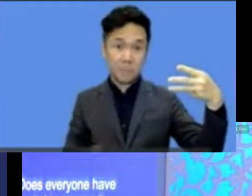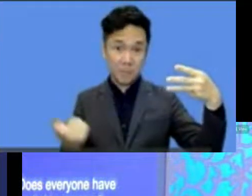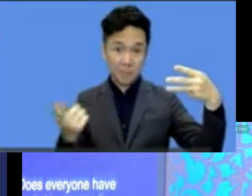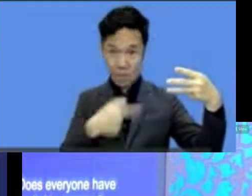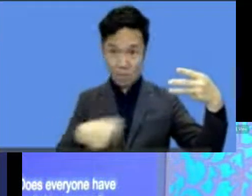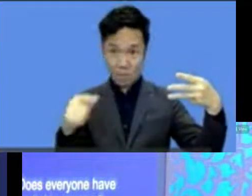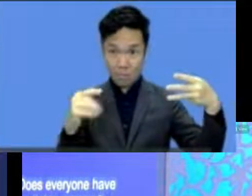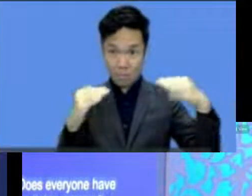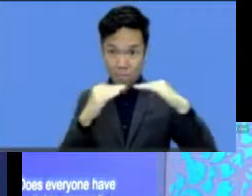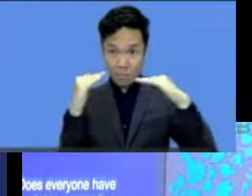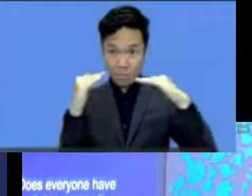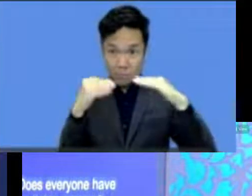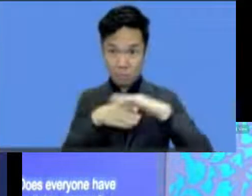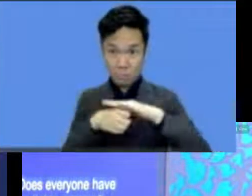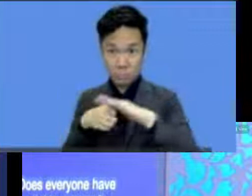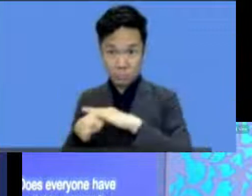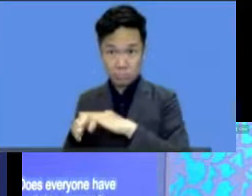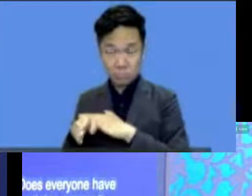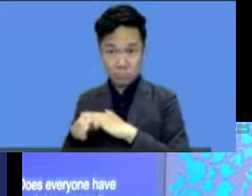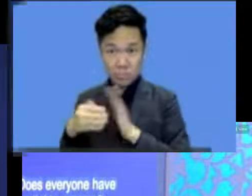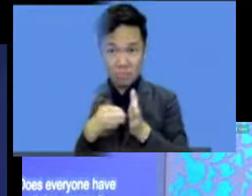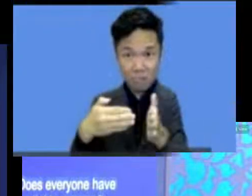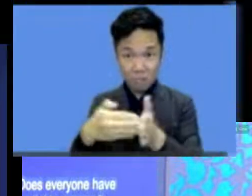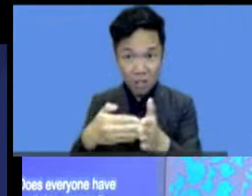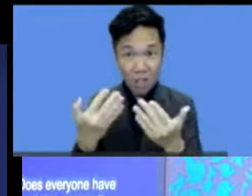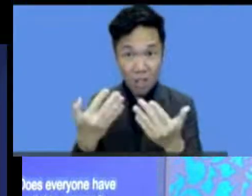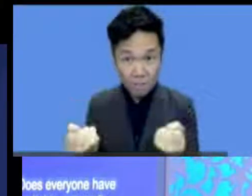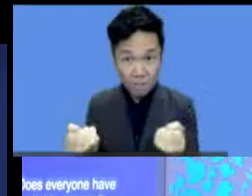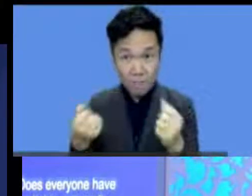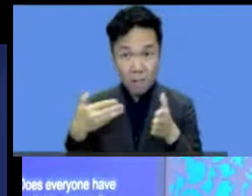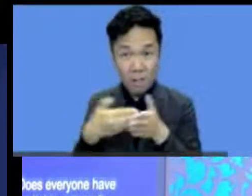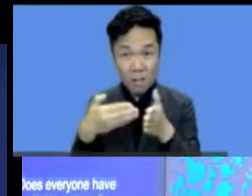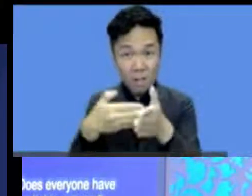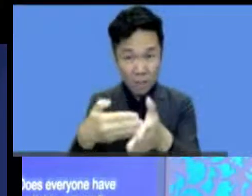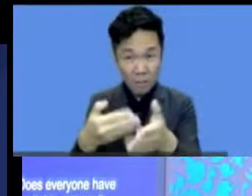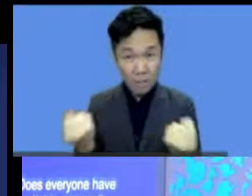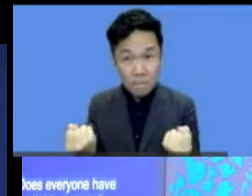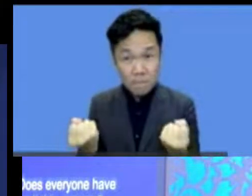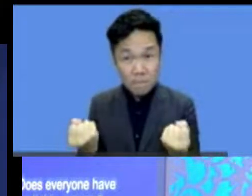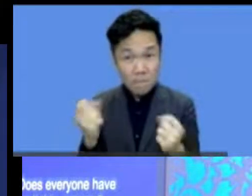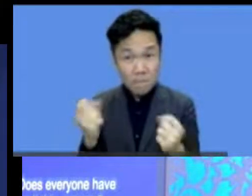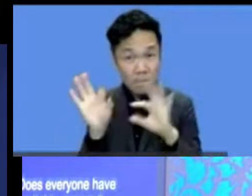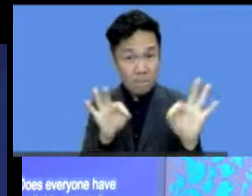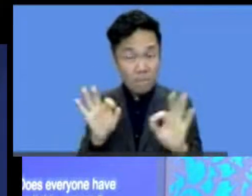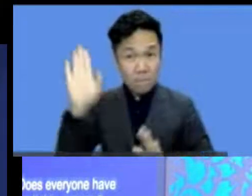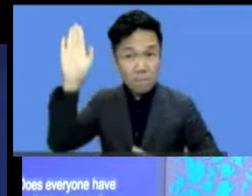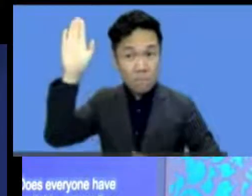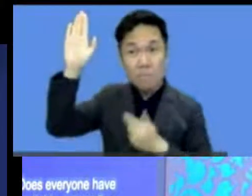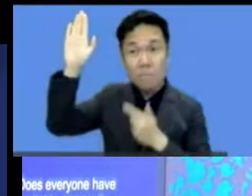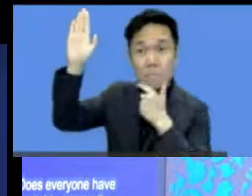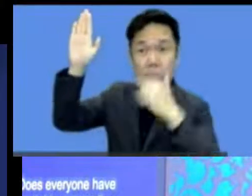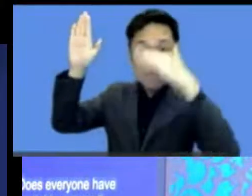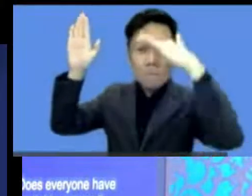access? Anyone among you can say. Do you think that everyone is getting equitable access? Yes or no?